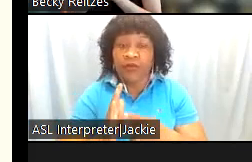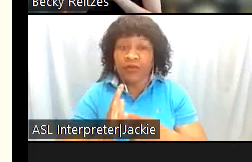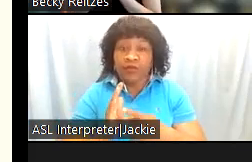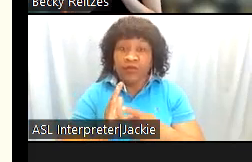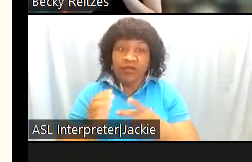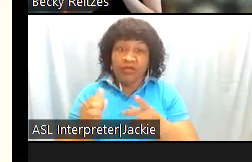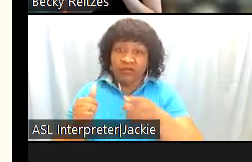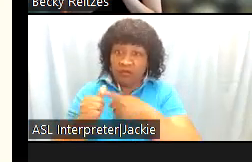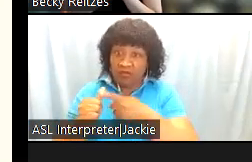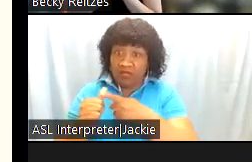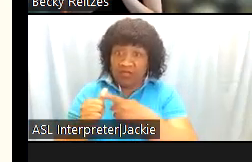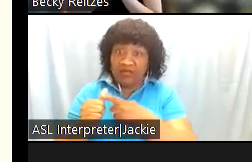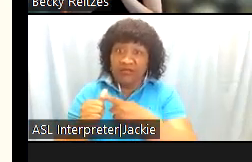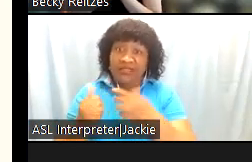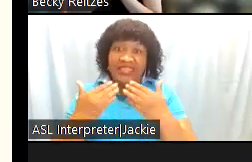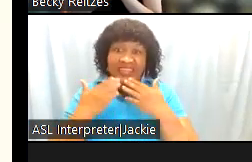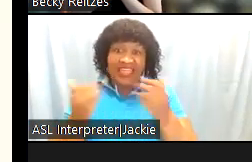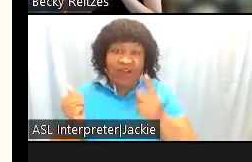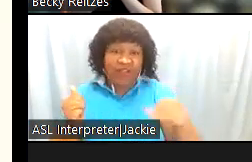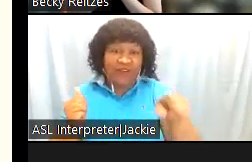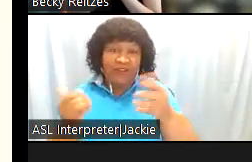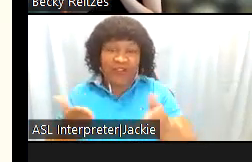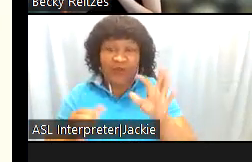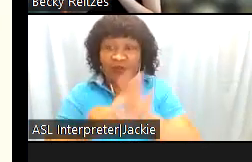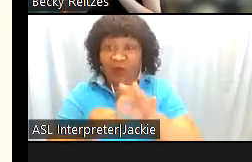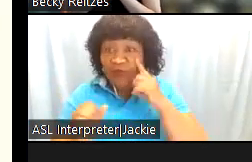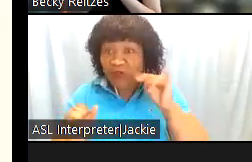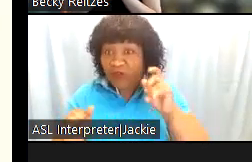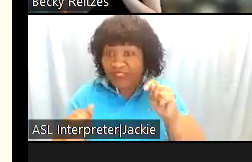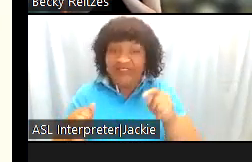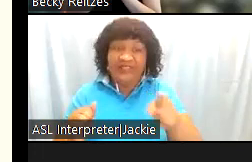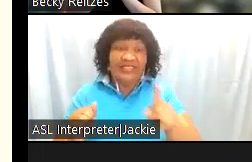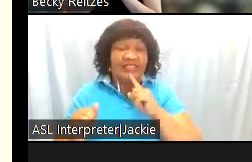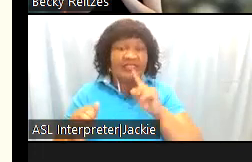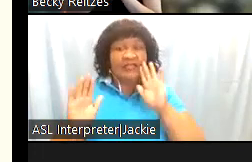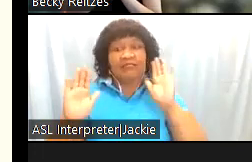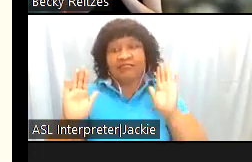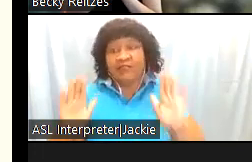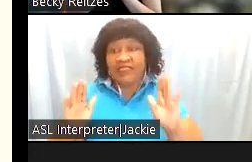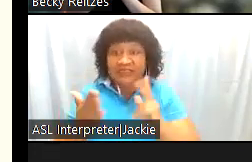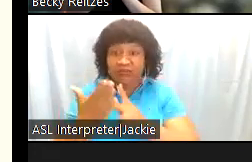One, I want to thank everybody who's voted for it because it is an amazing program.